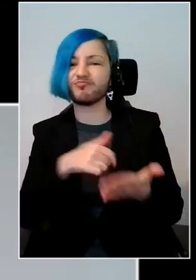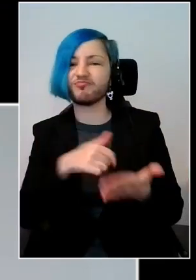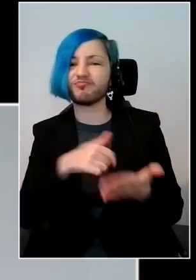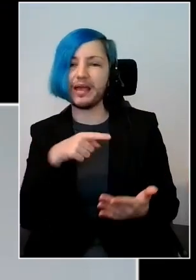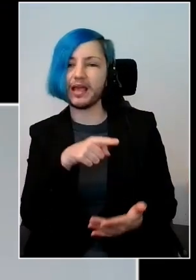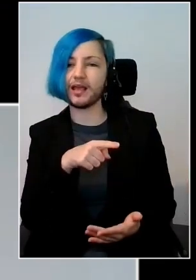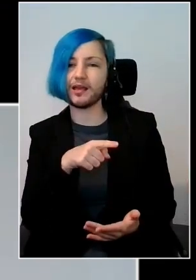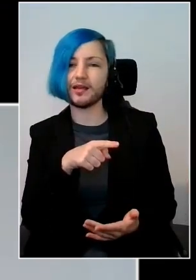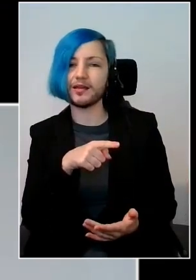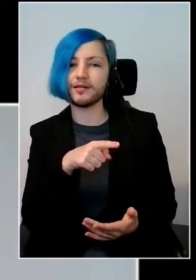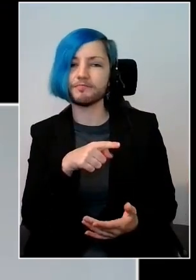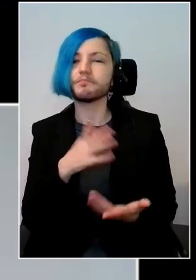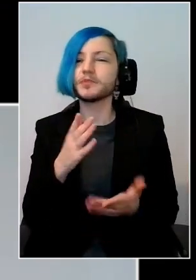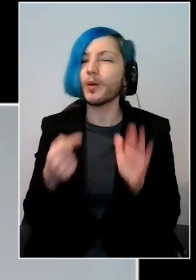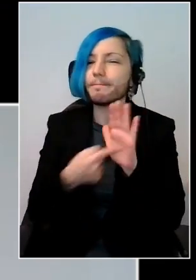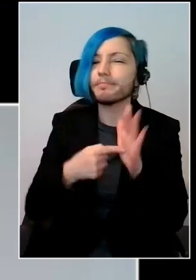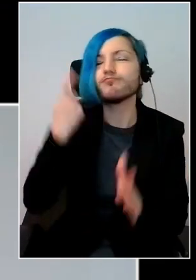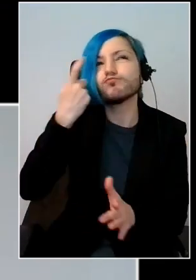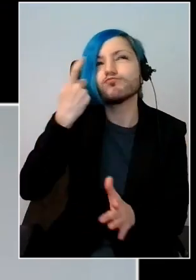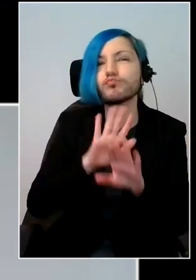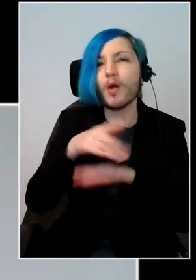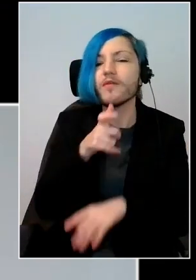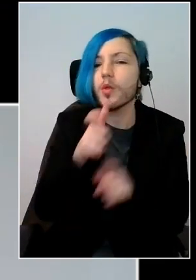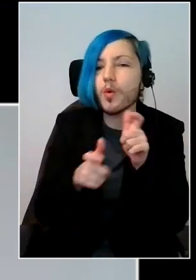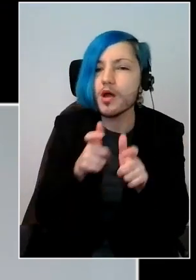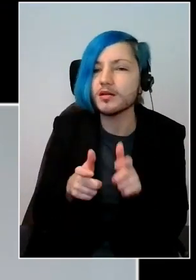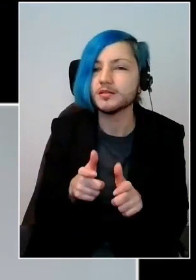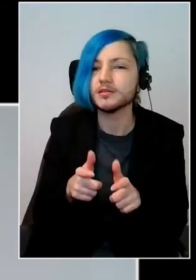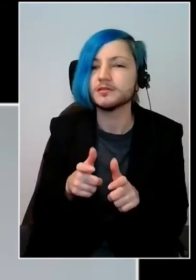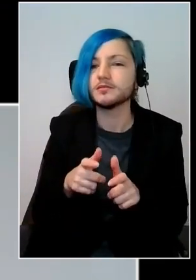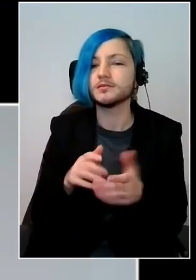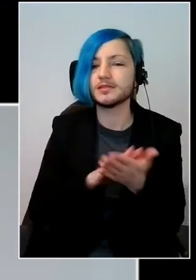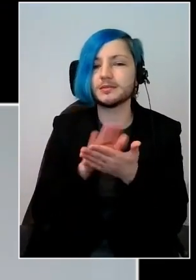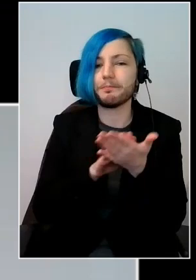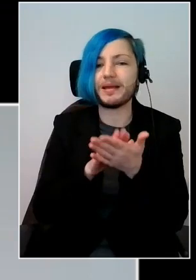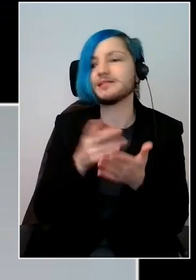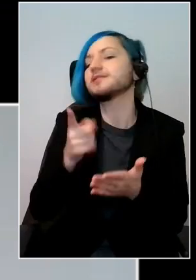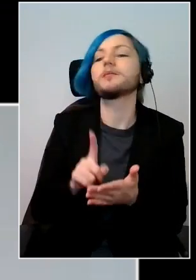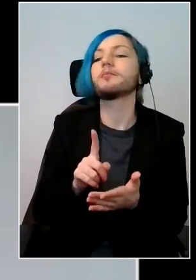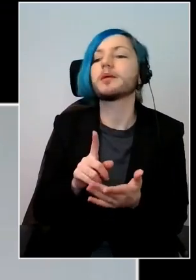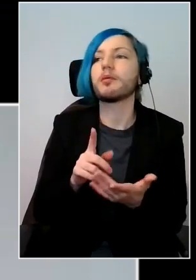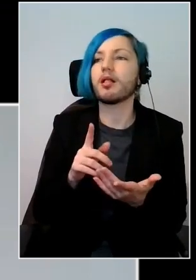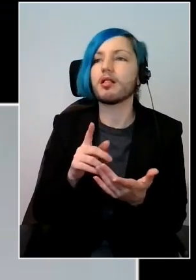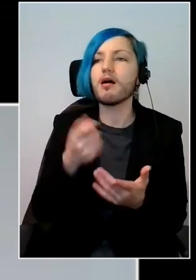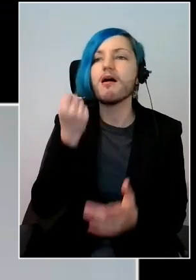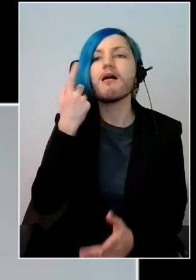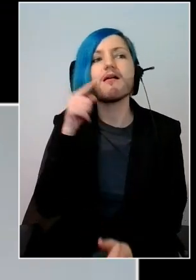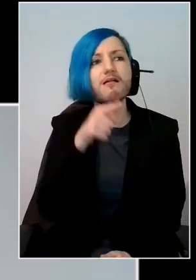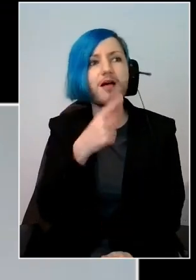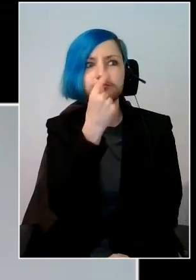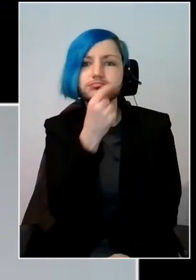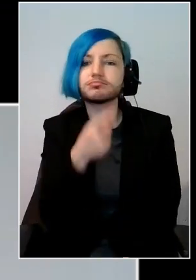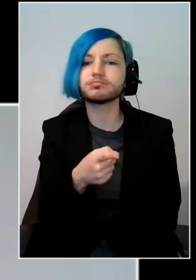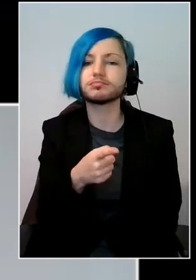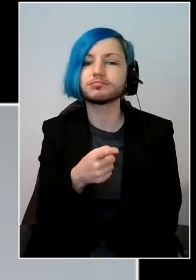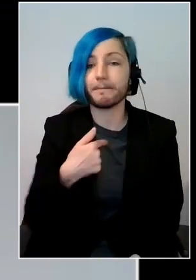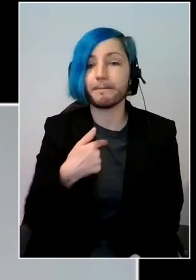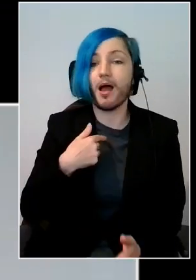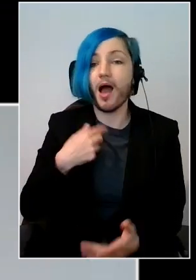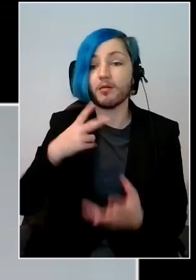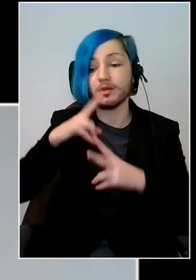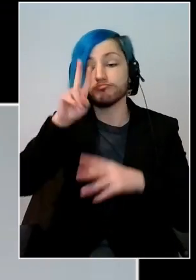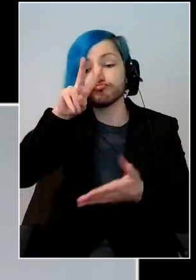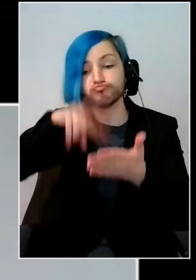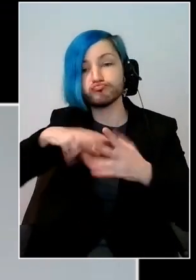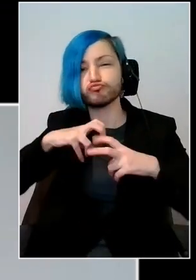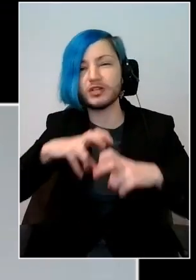it. So that's quite interesting. So there's been a lot of research behind that, which I didn't really understand until I looked at it. It was like that. All of it makes absolute sense. And